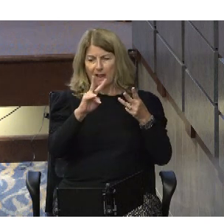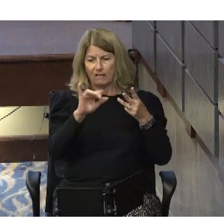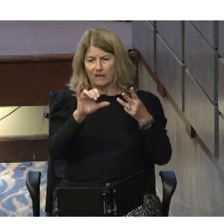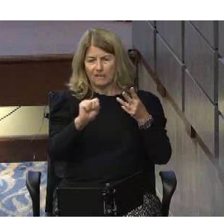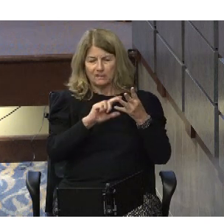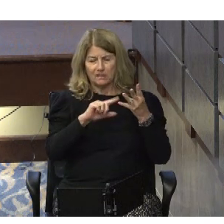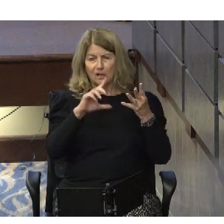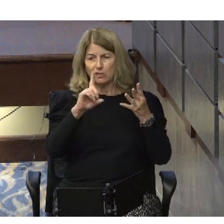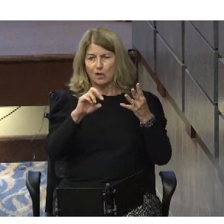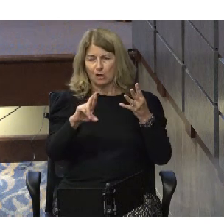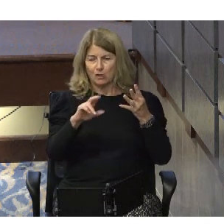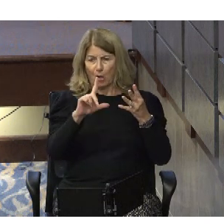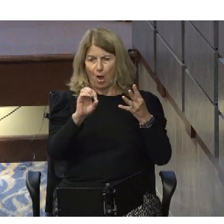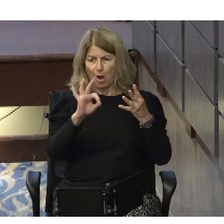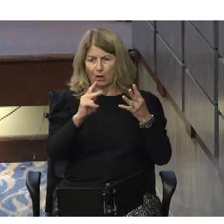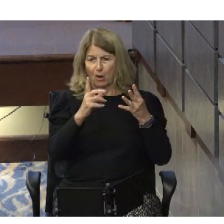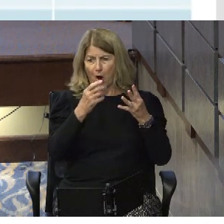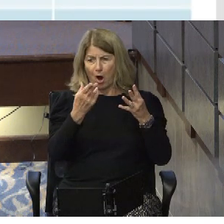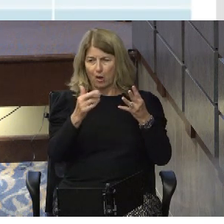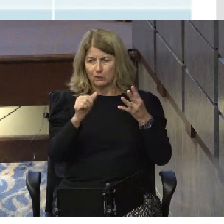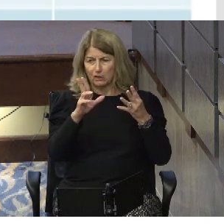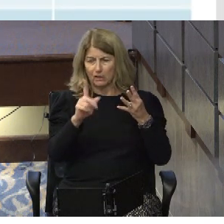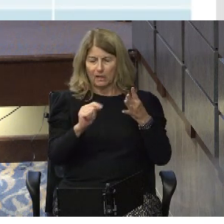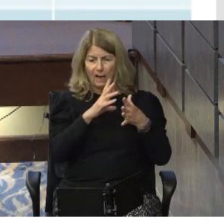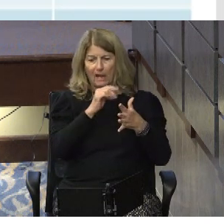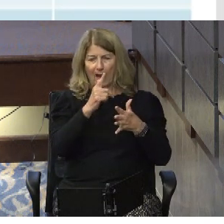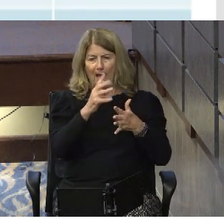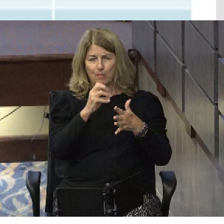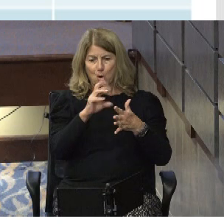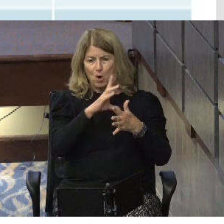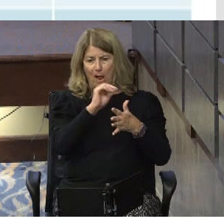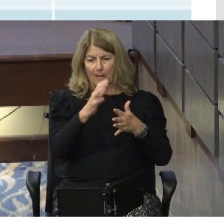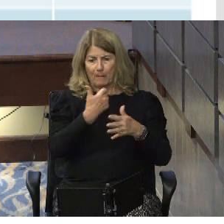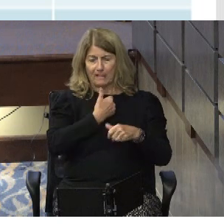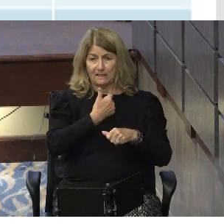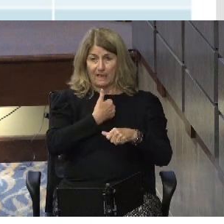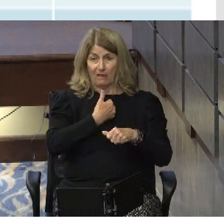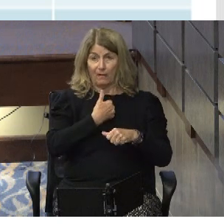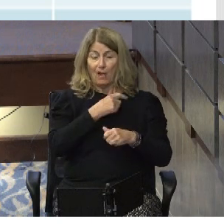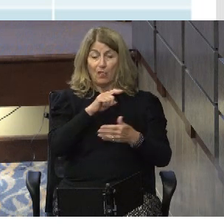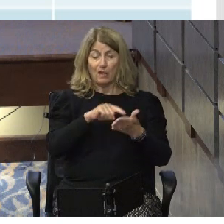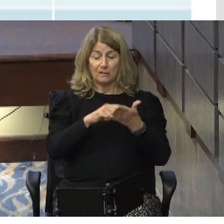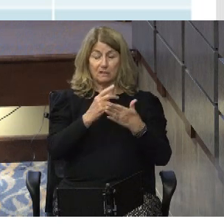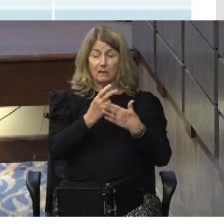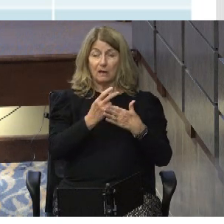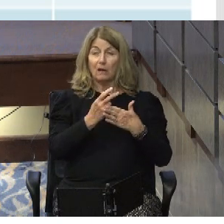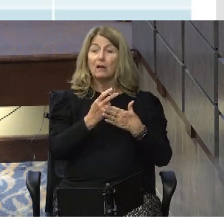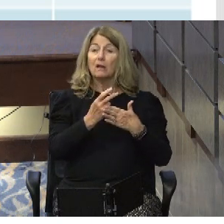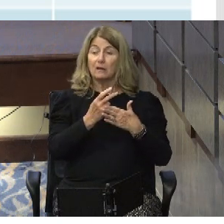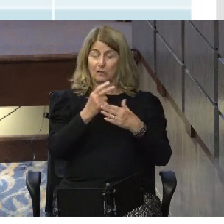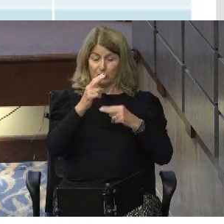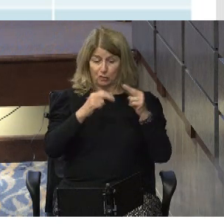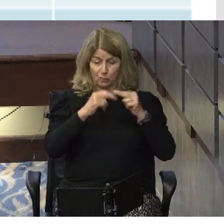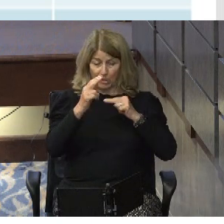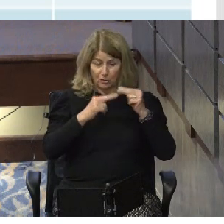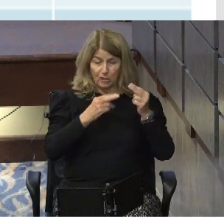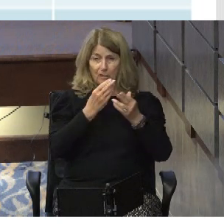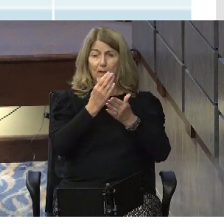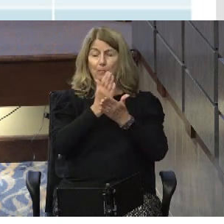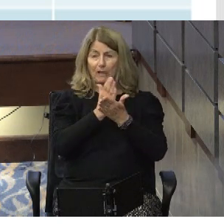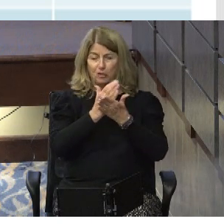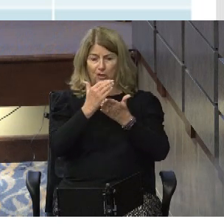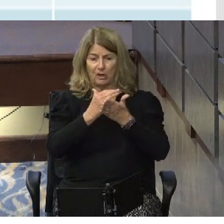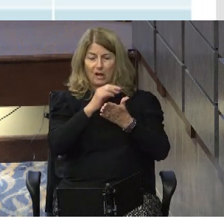Bill Lockhart, Lori Latimer, and myself. This is a preliminary construction budget, not necessarily for this